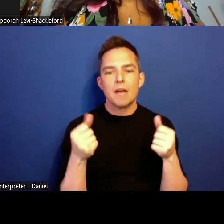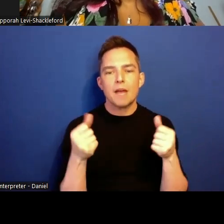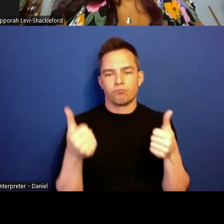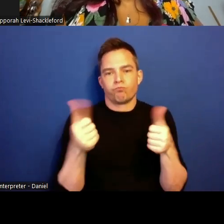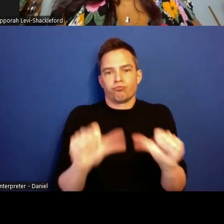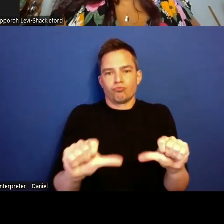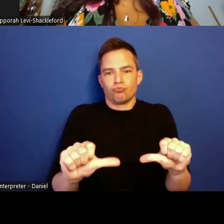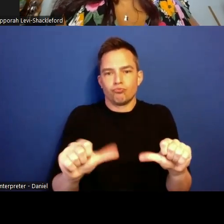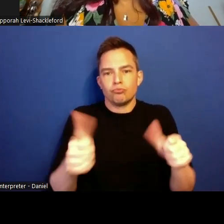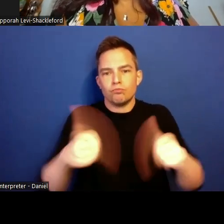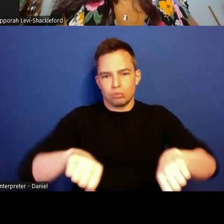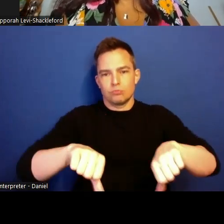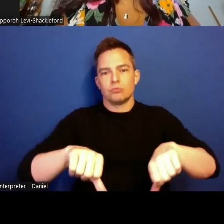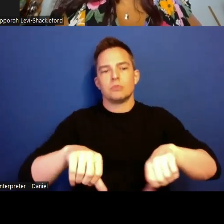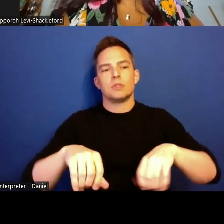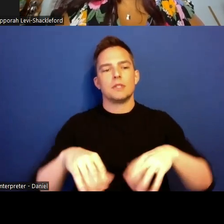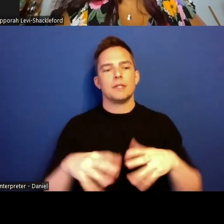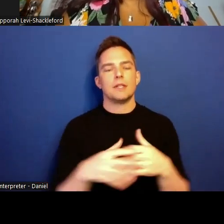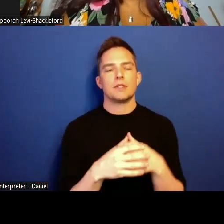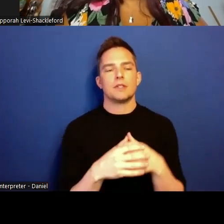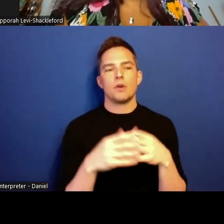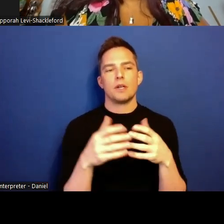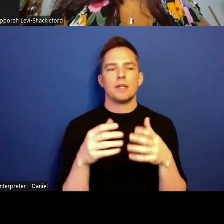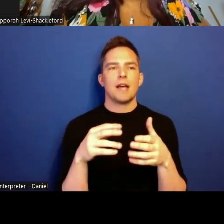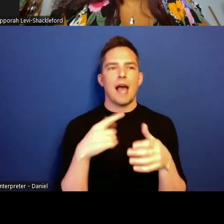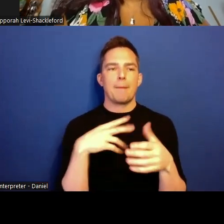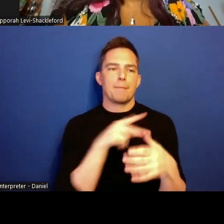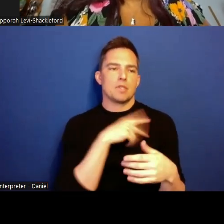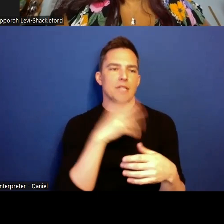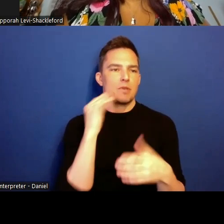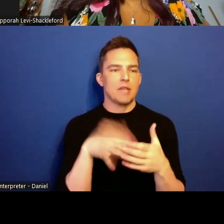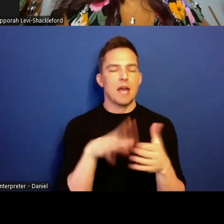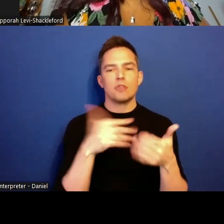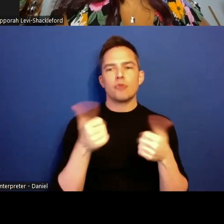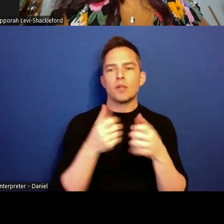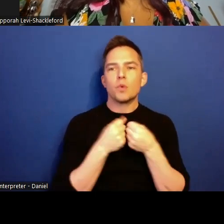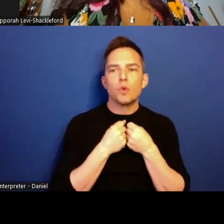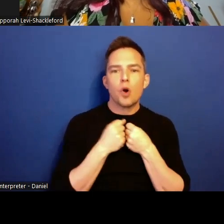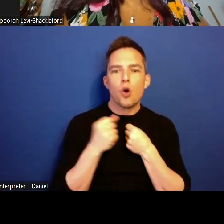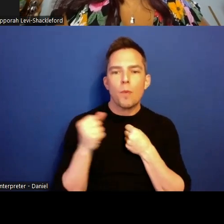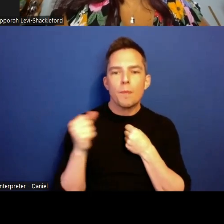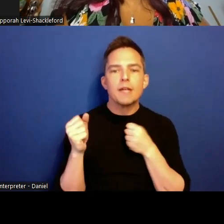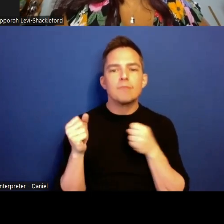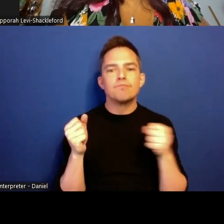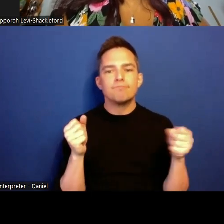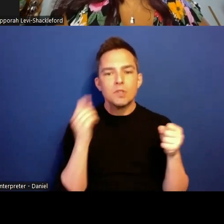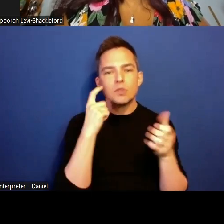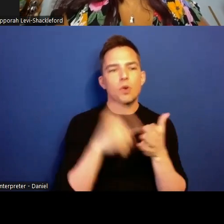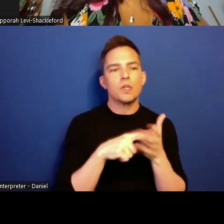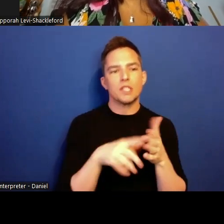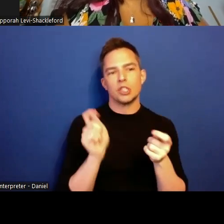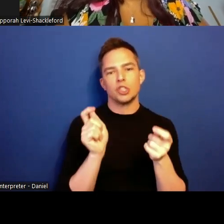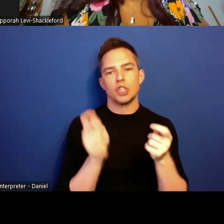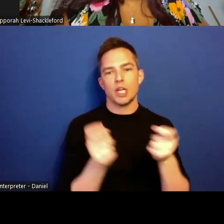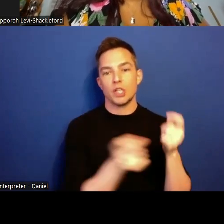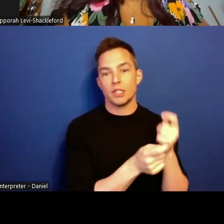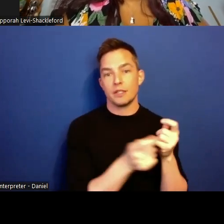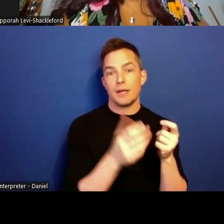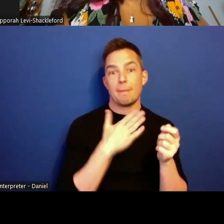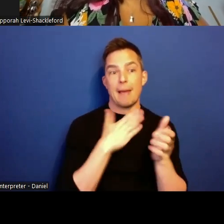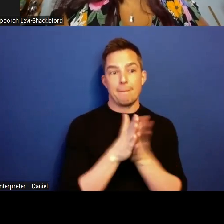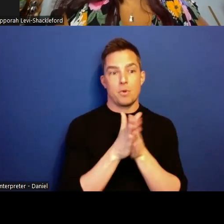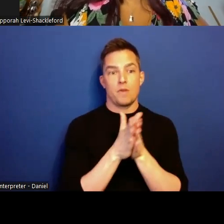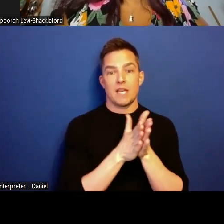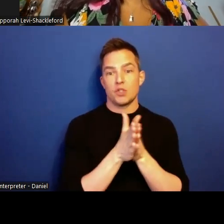personally experienced, when trying to open up about noticing changes in my